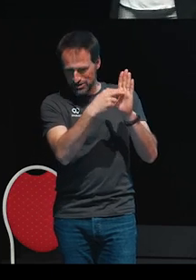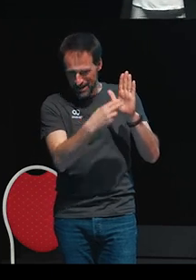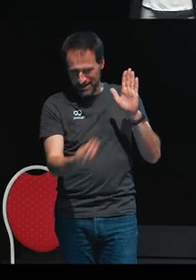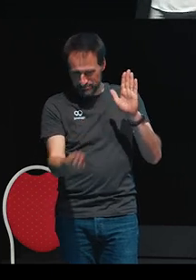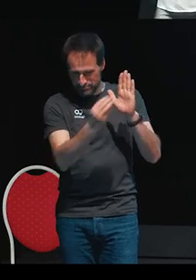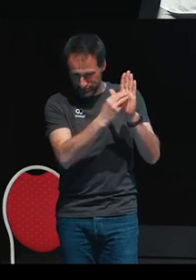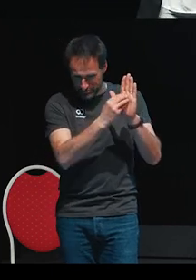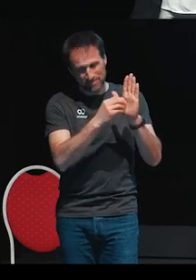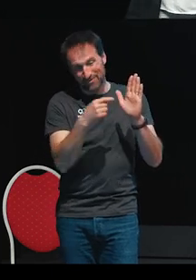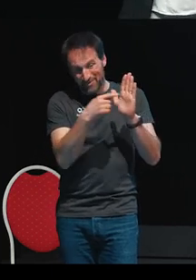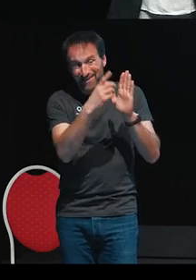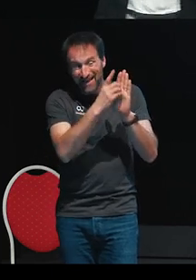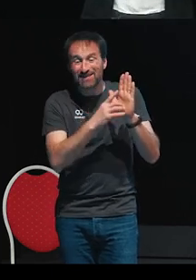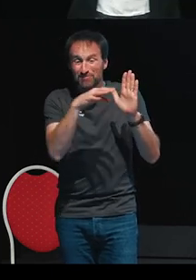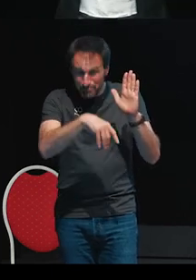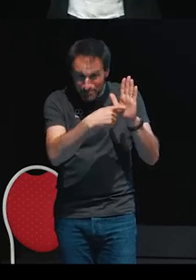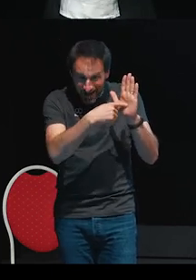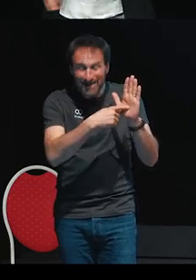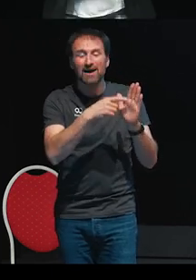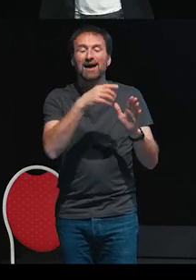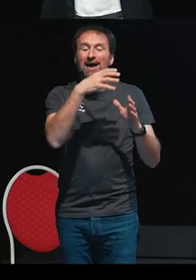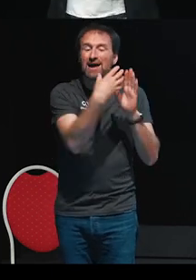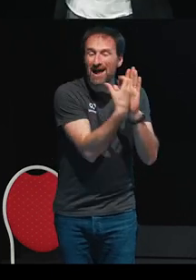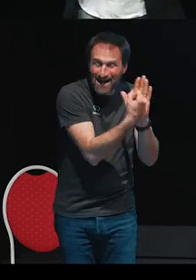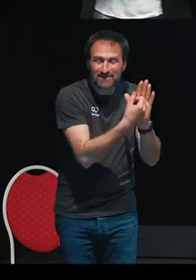the you know, the state of the entity.